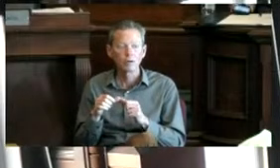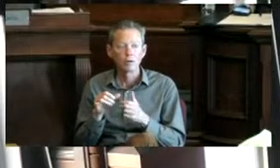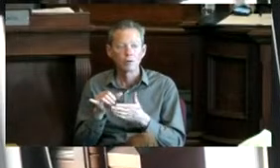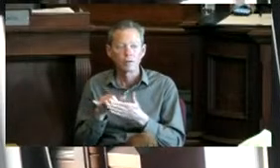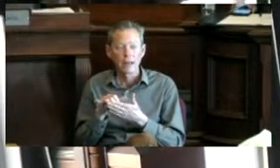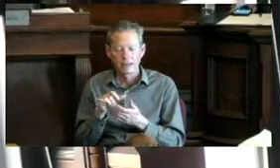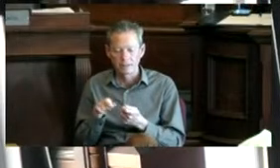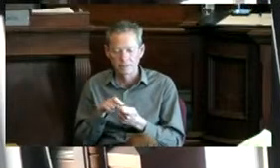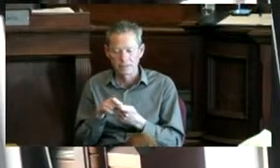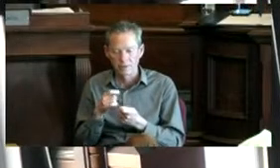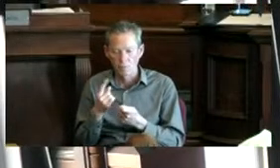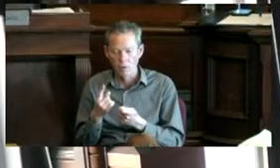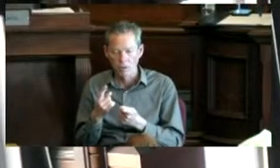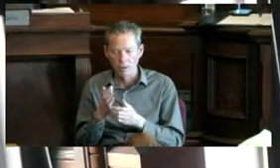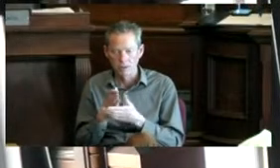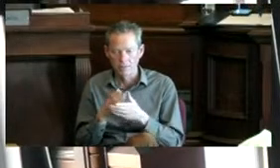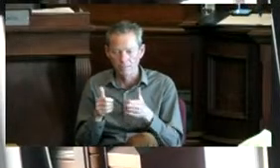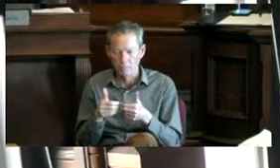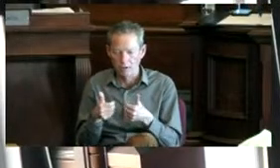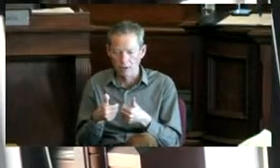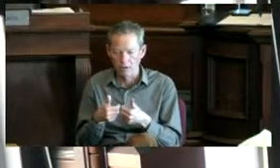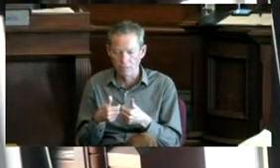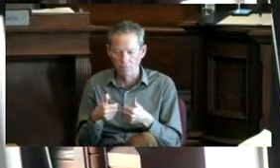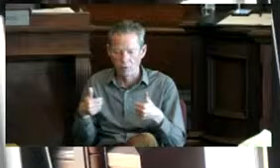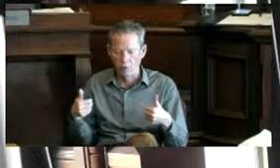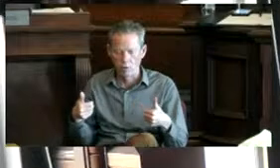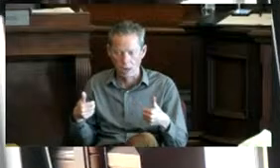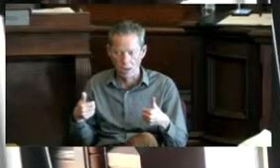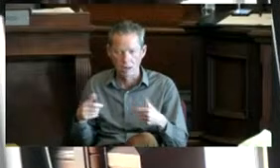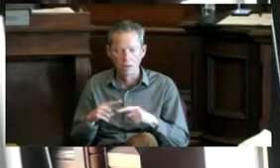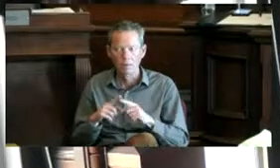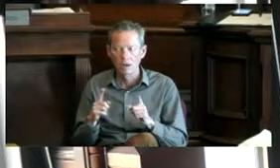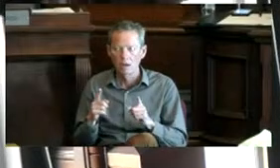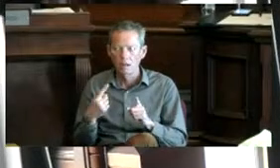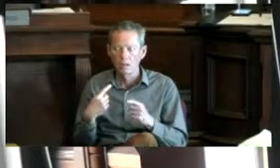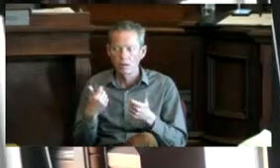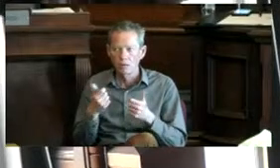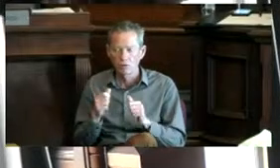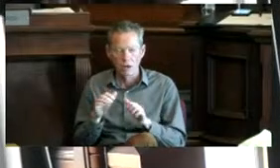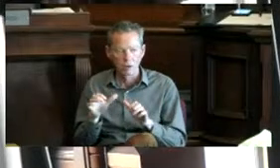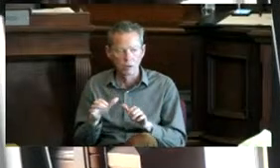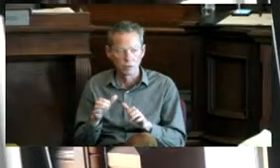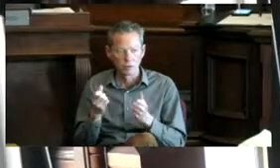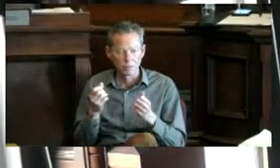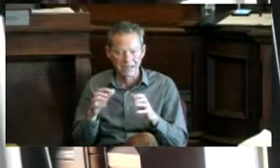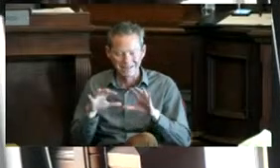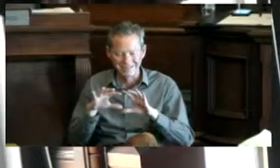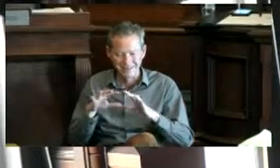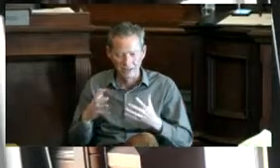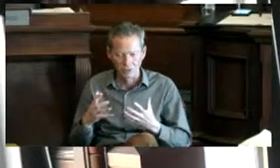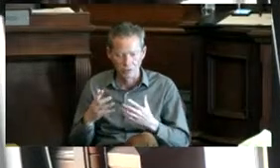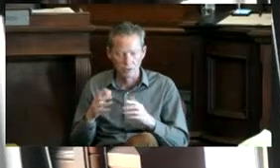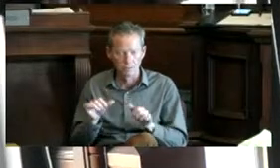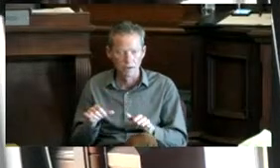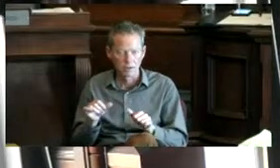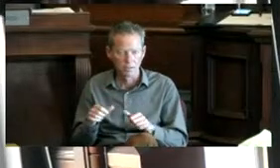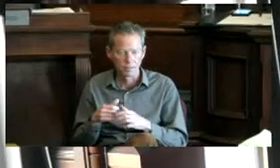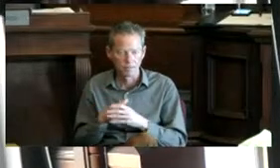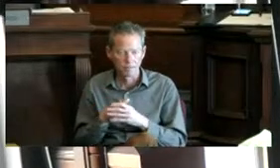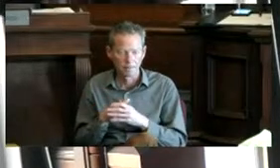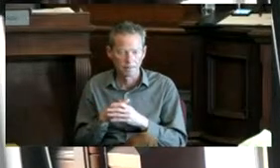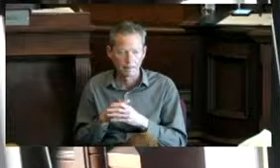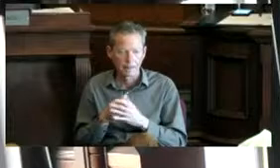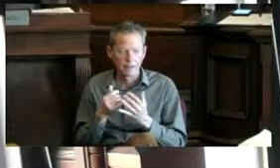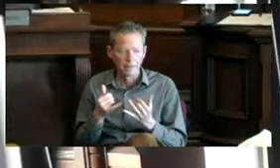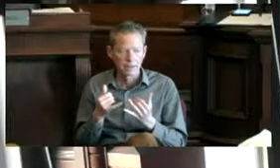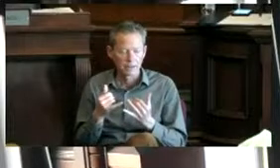particular one, some of them are a little further away, but we try to do as many clusters as possible.